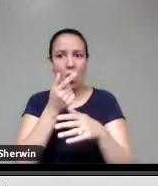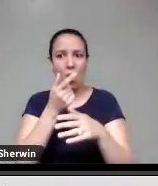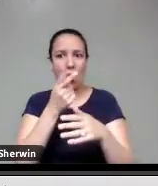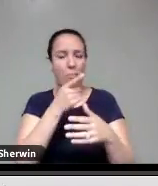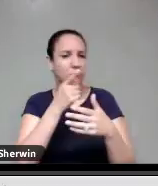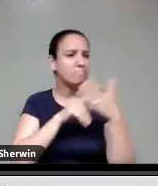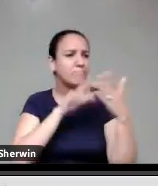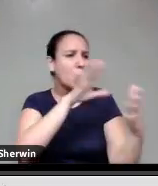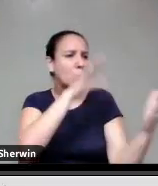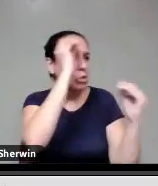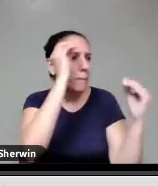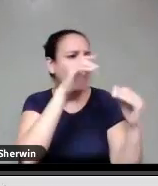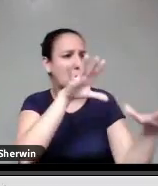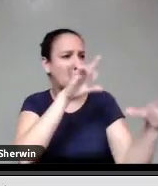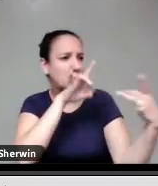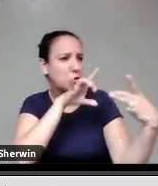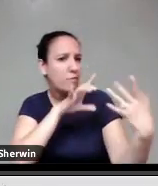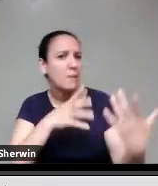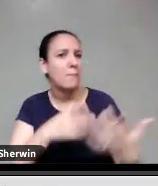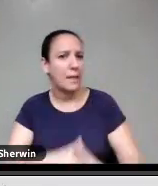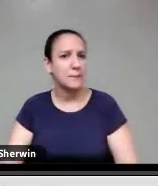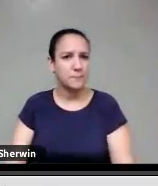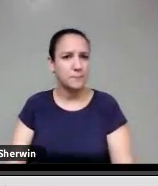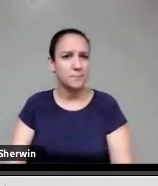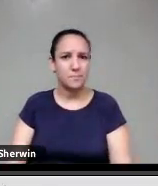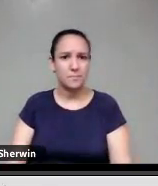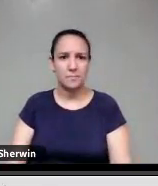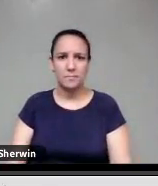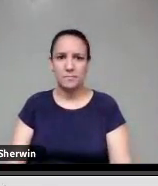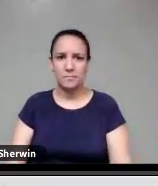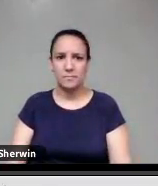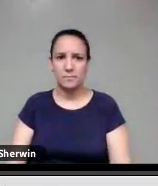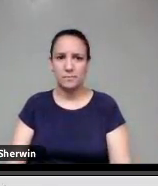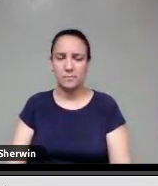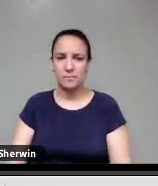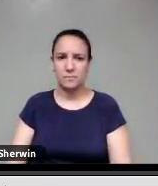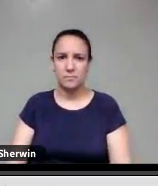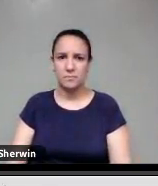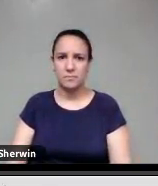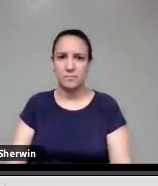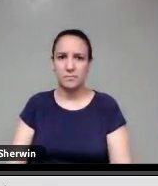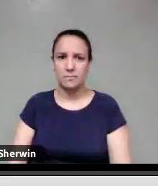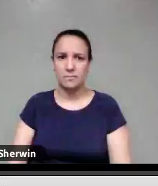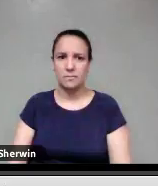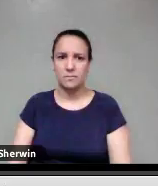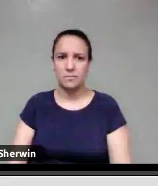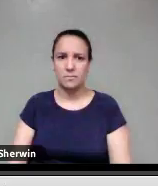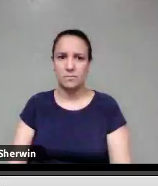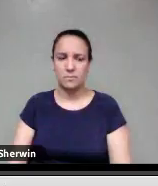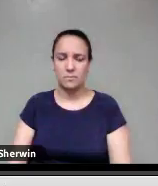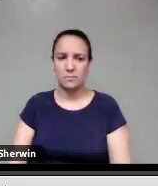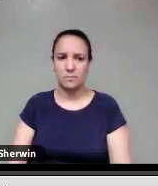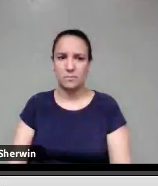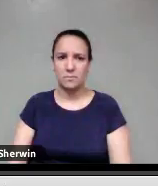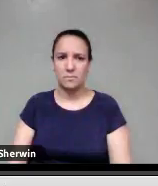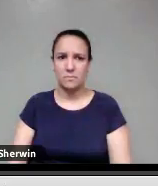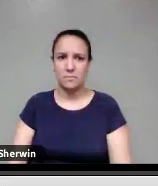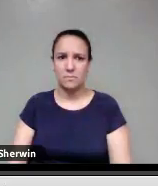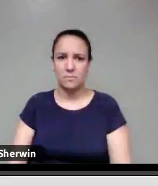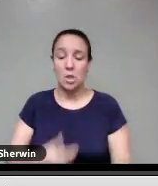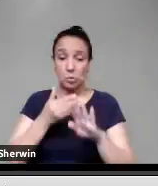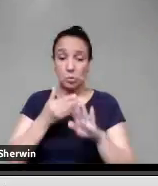this?" Building those relationships. Before reaching out, it's important to clarify your target